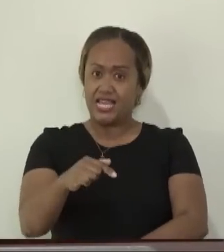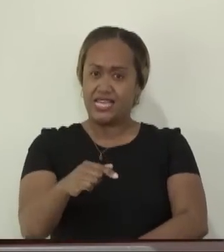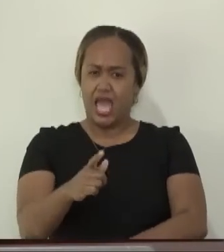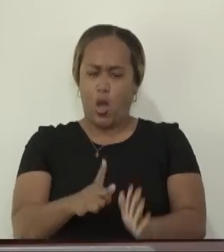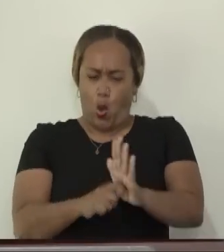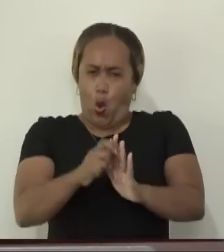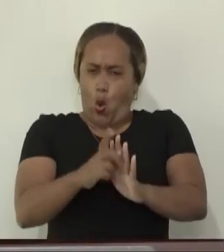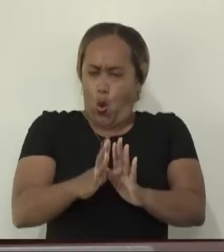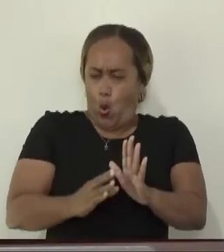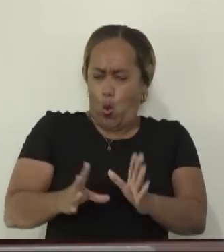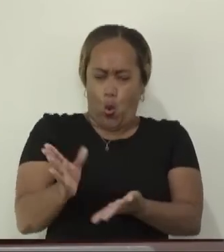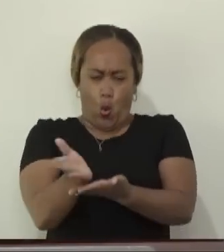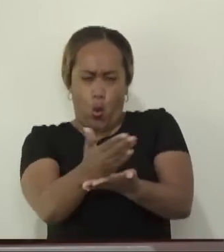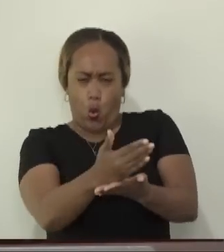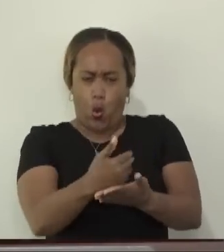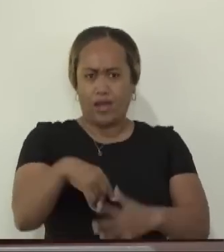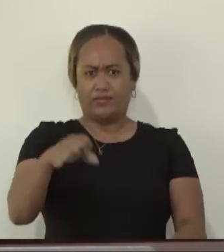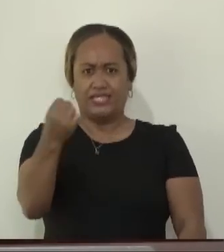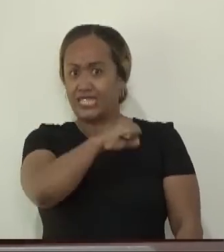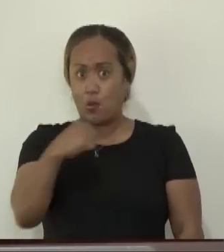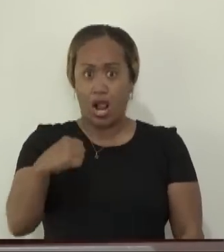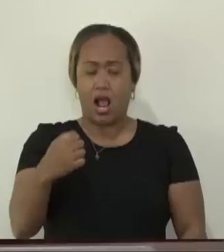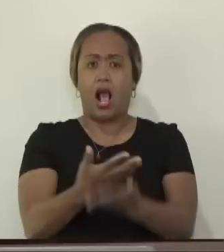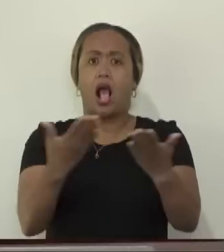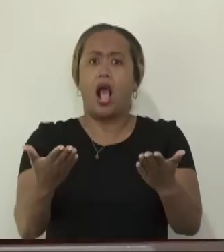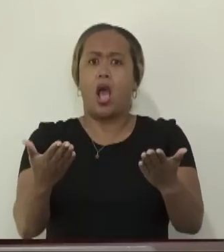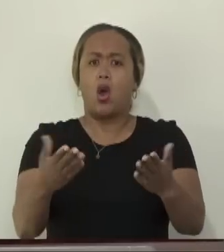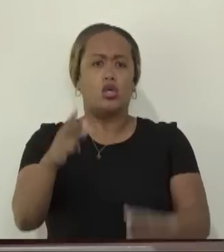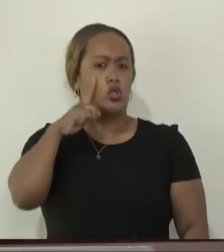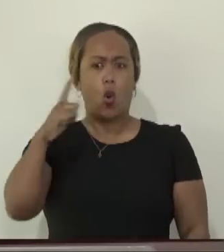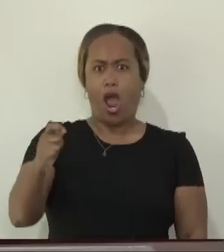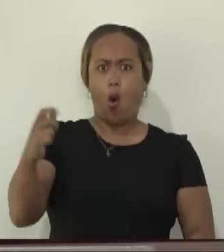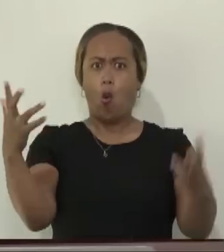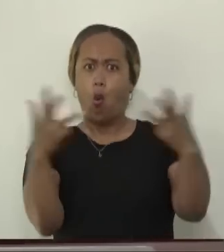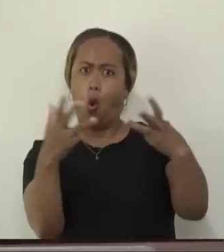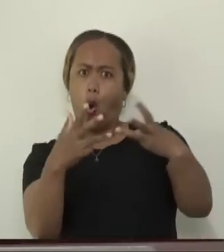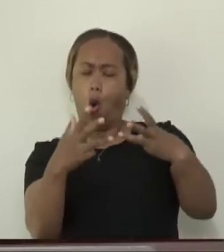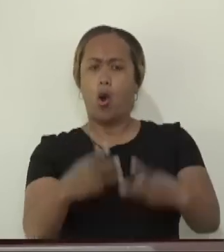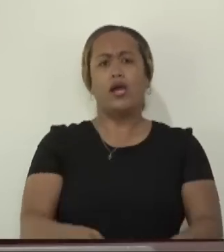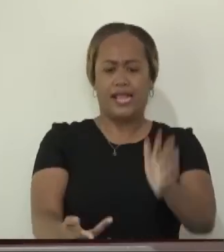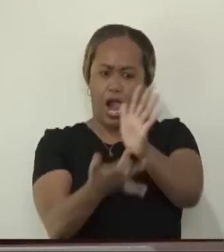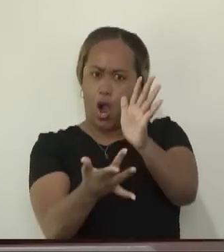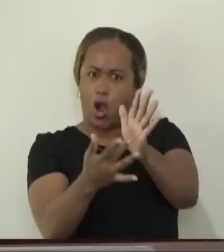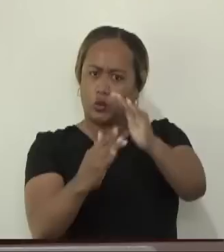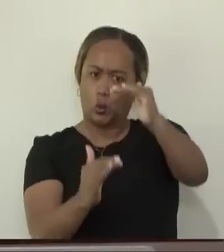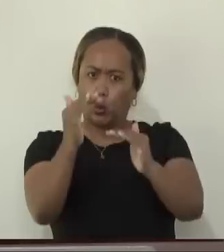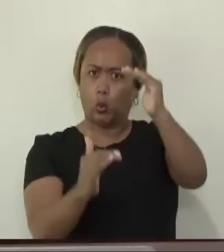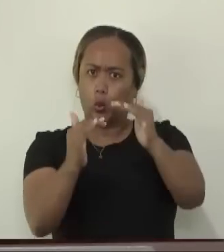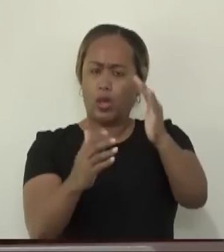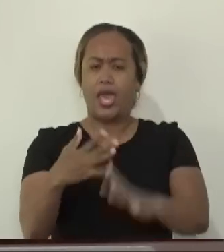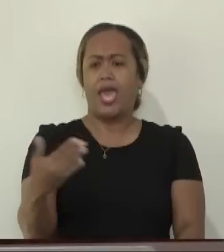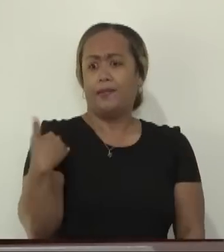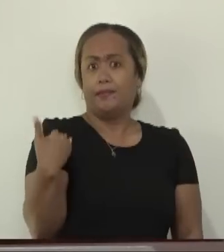tensions in the Straits of Taiwan, the war in Ukraine, the technology gap, and